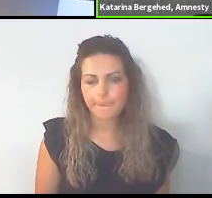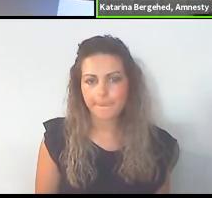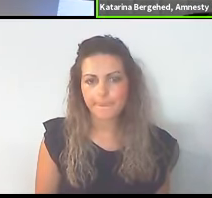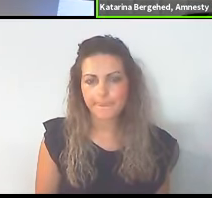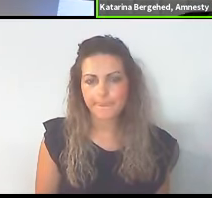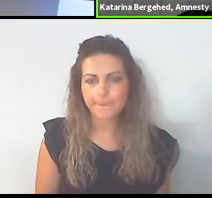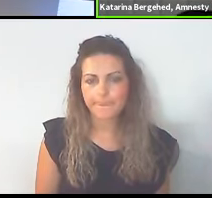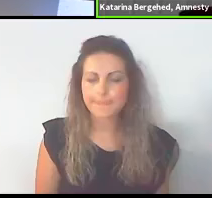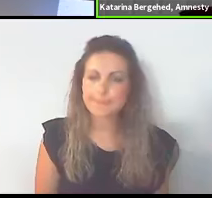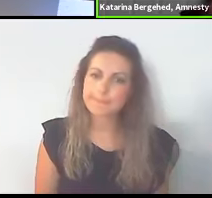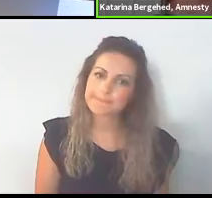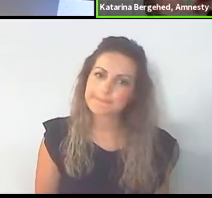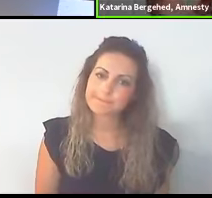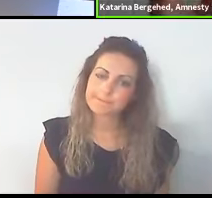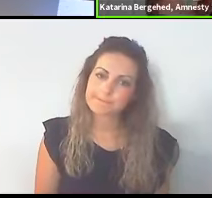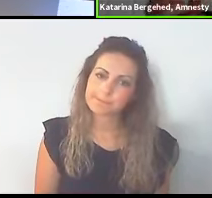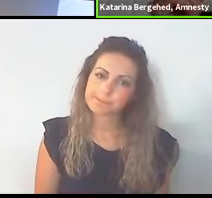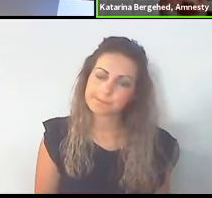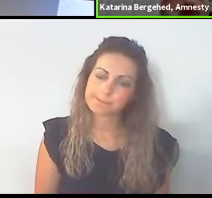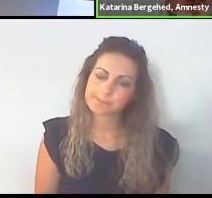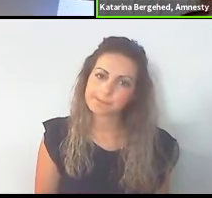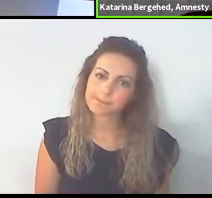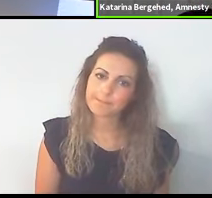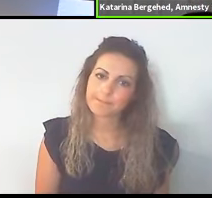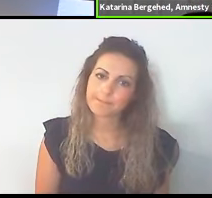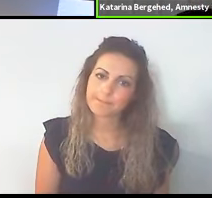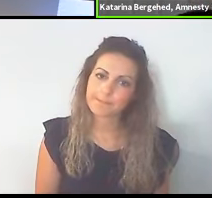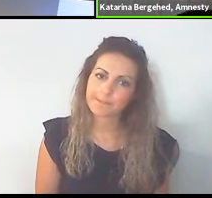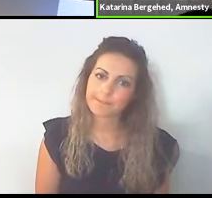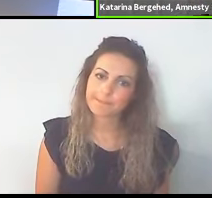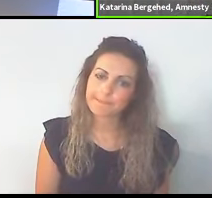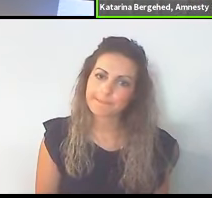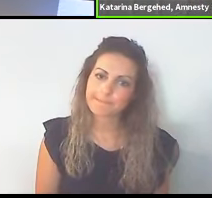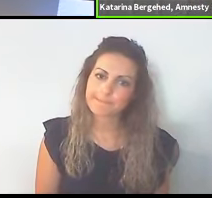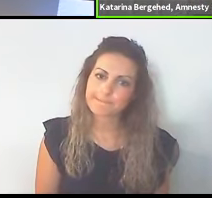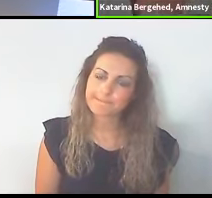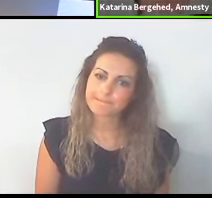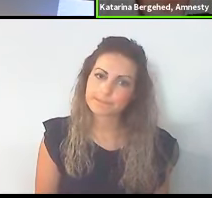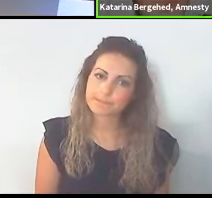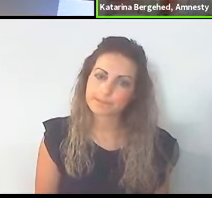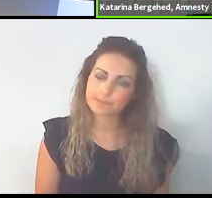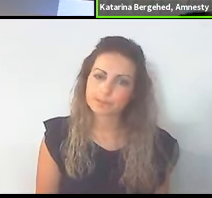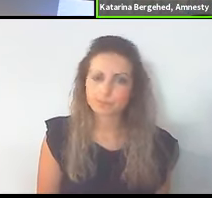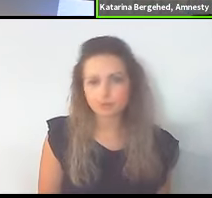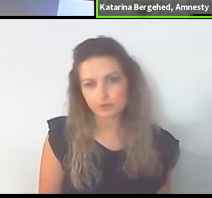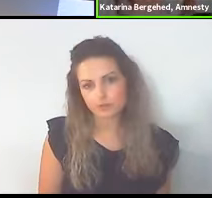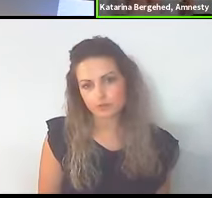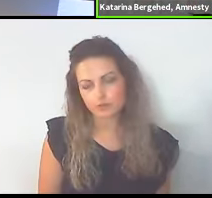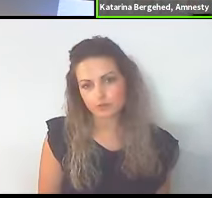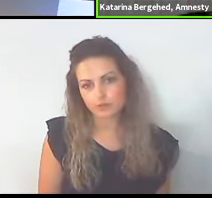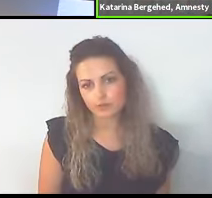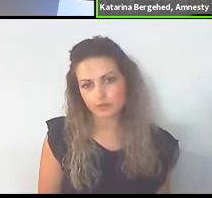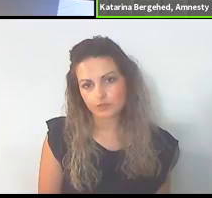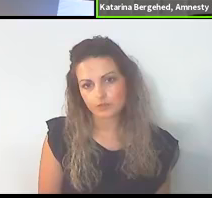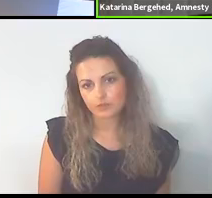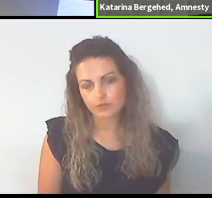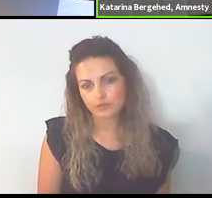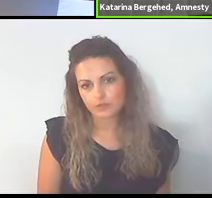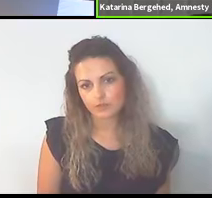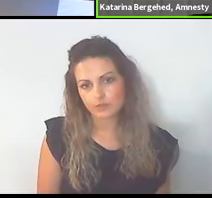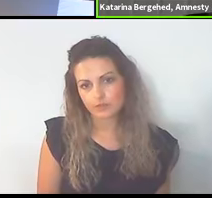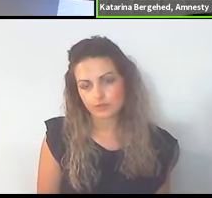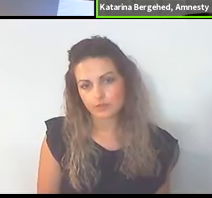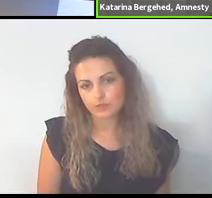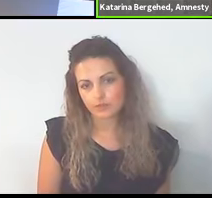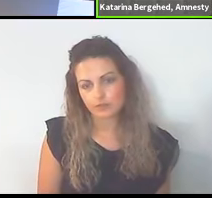on consent to be able to go from a rape culture to a consent culture when